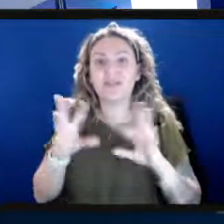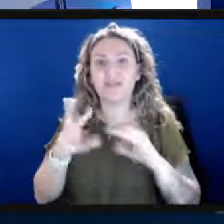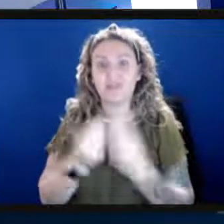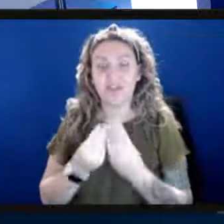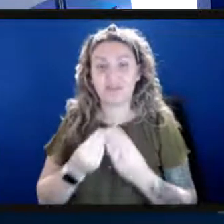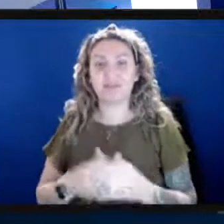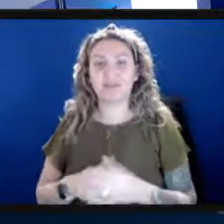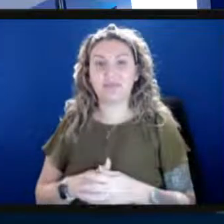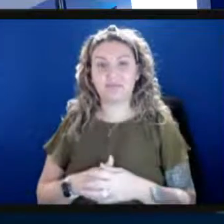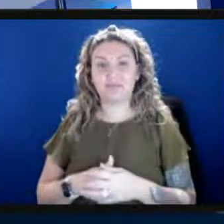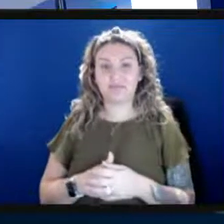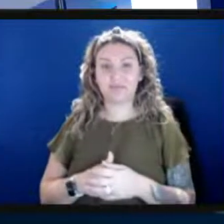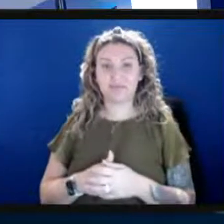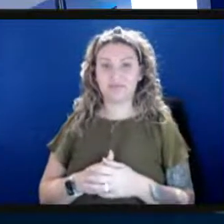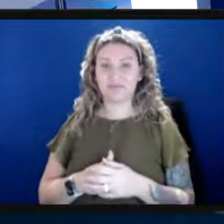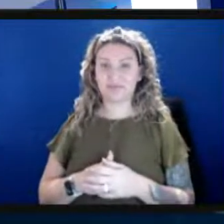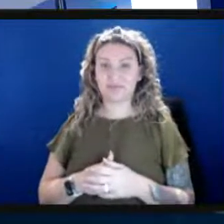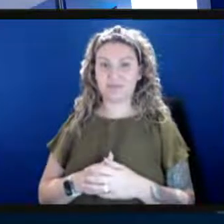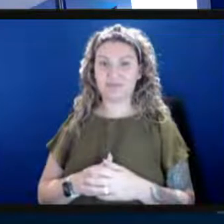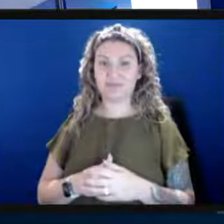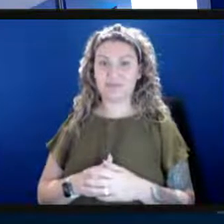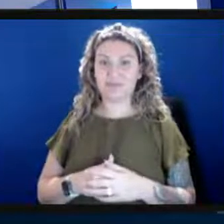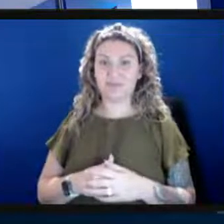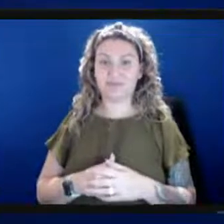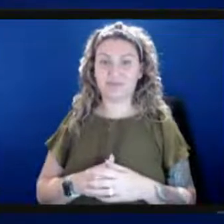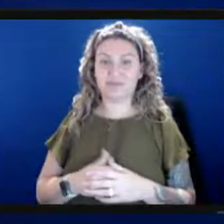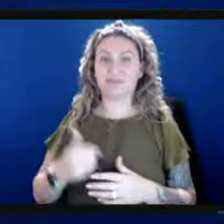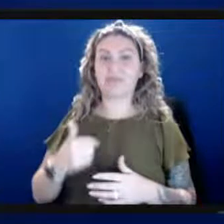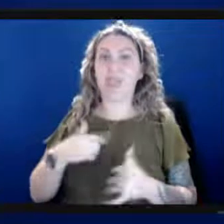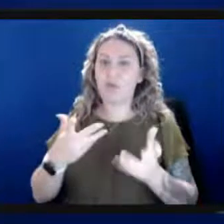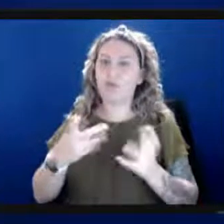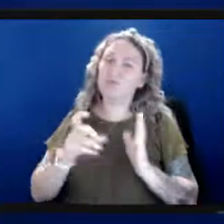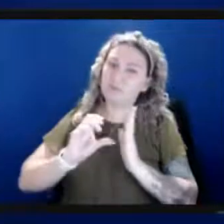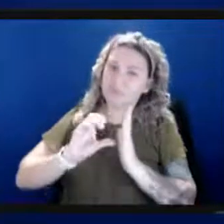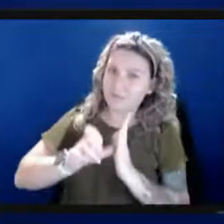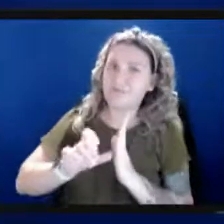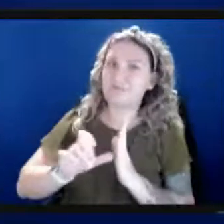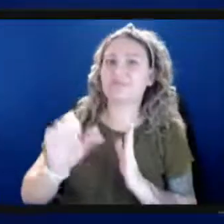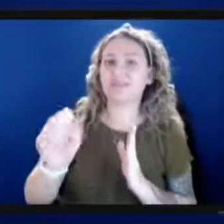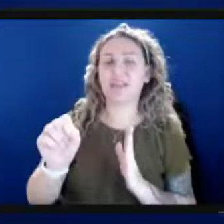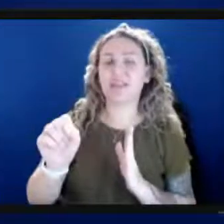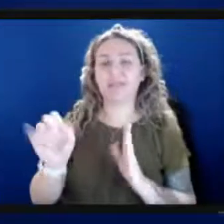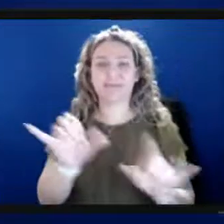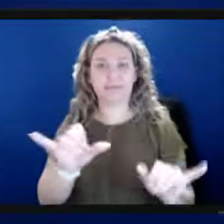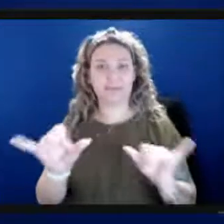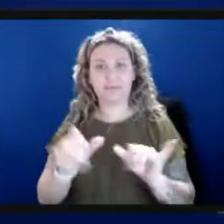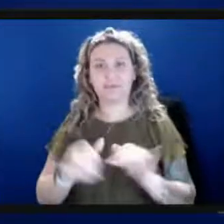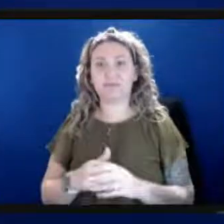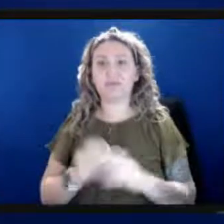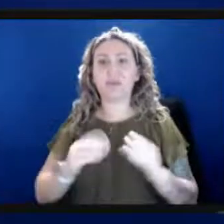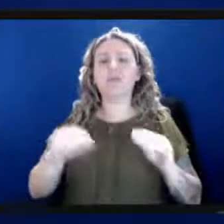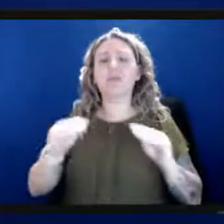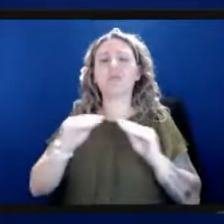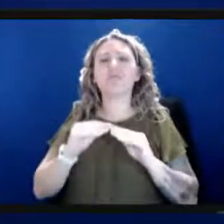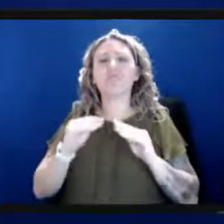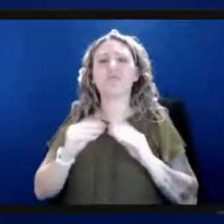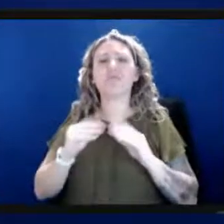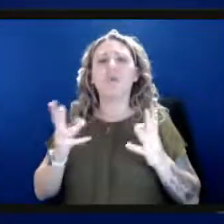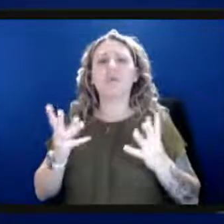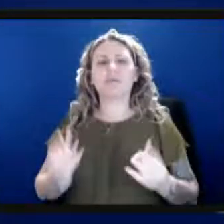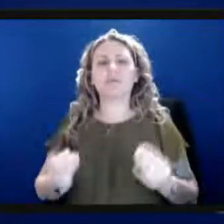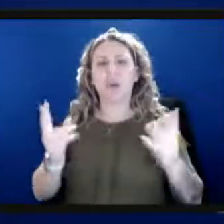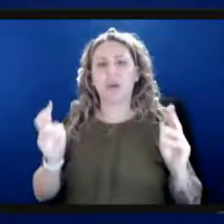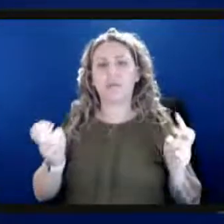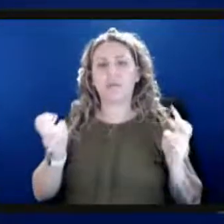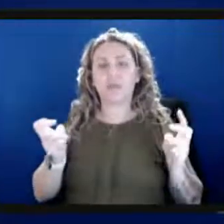I actually reiterate what you just said, but yes, having a more gentler conversation, an open-ended